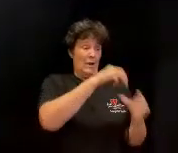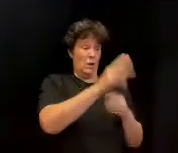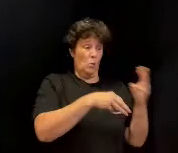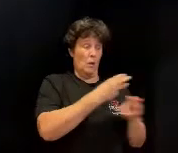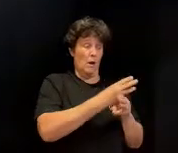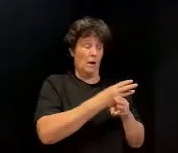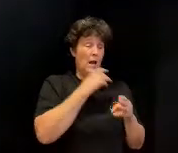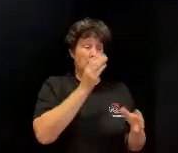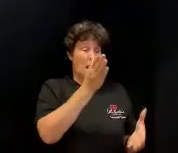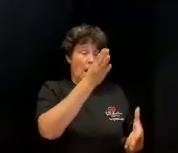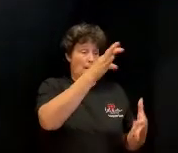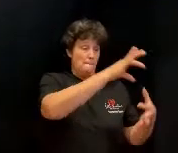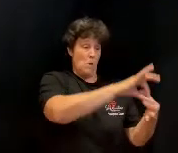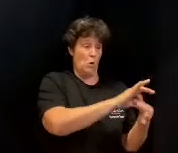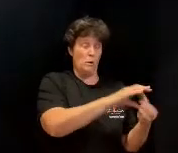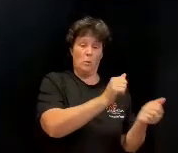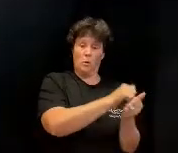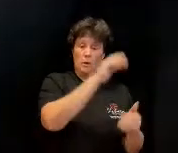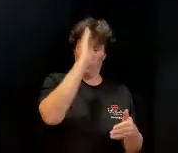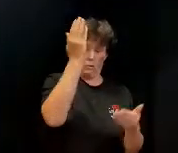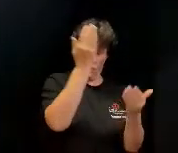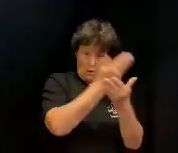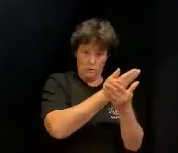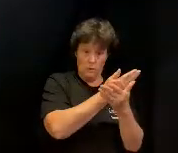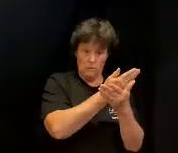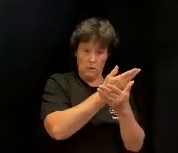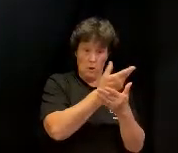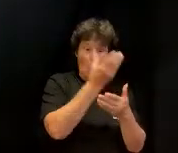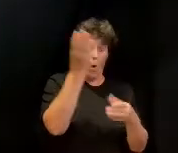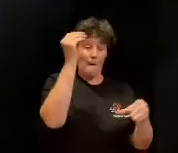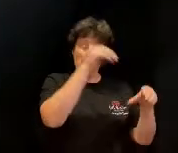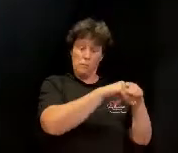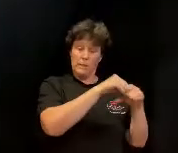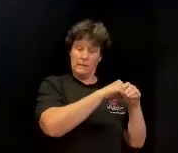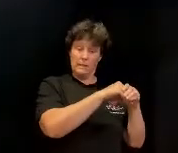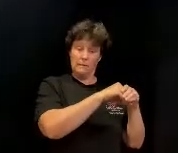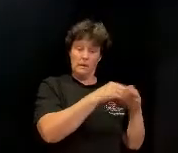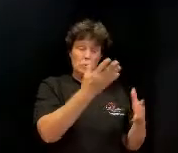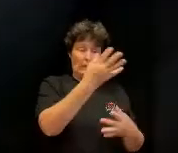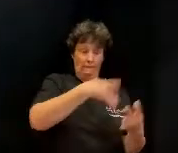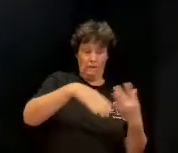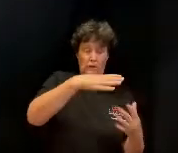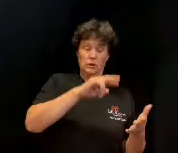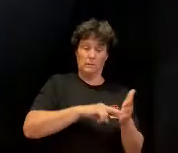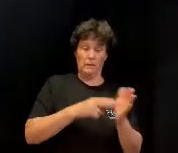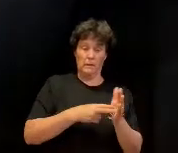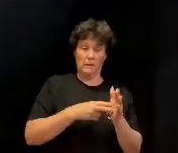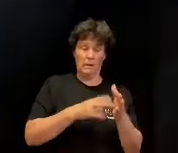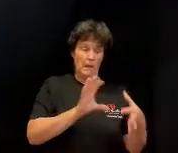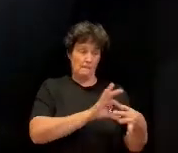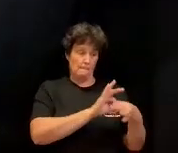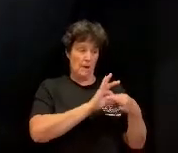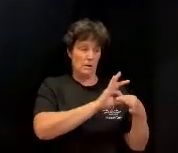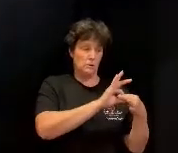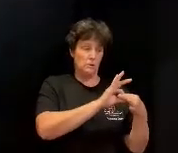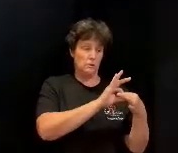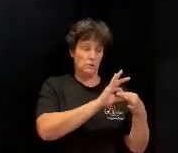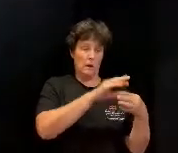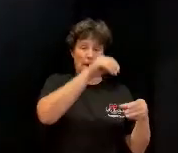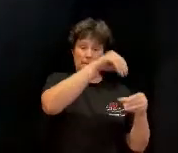not partnering with darkness. Or participate. That's what the word fellowship means. Partnership and